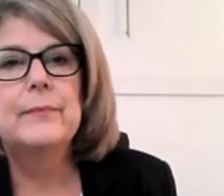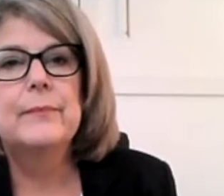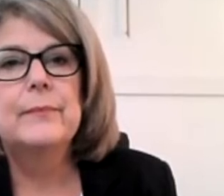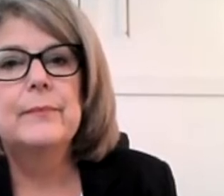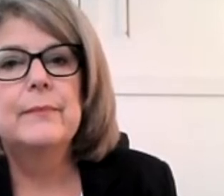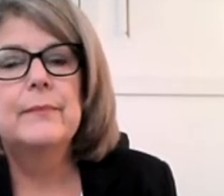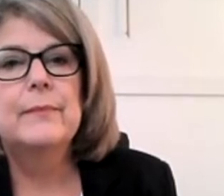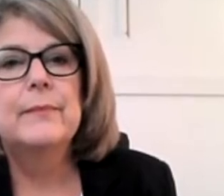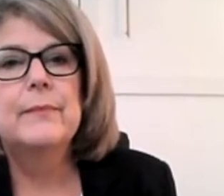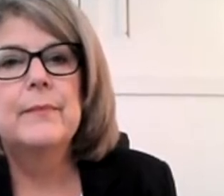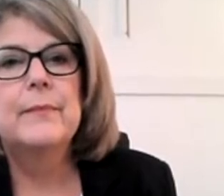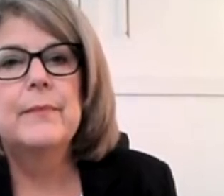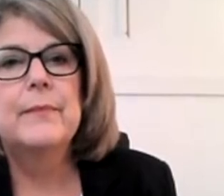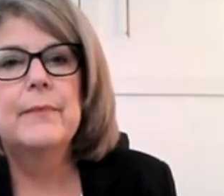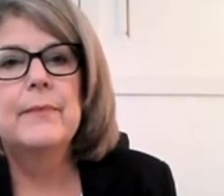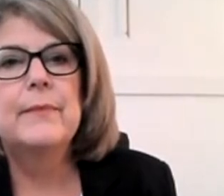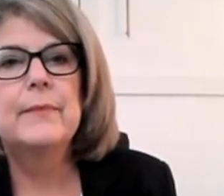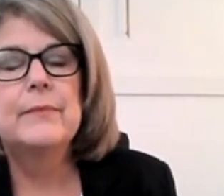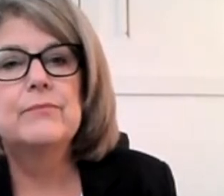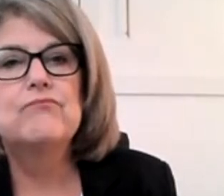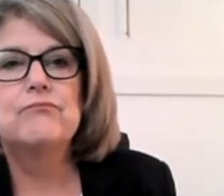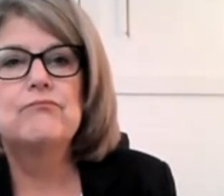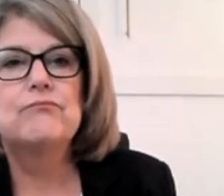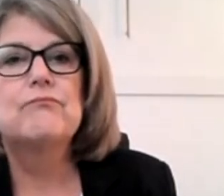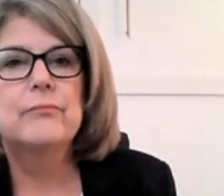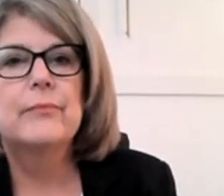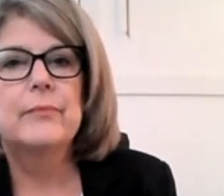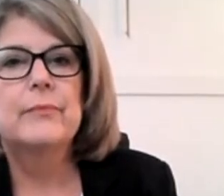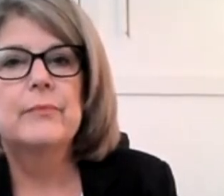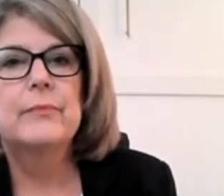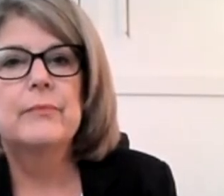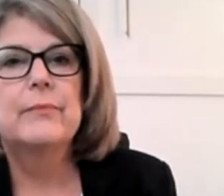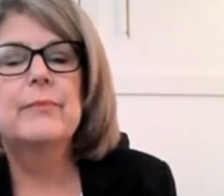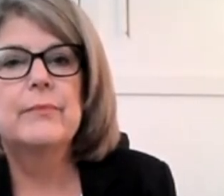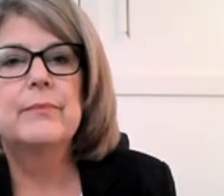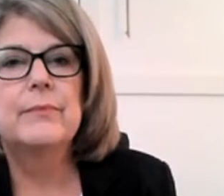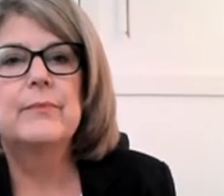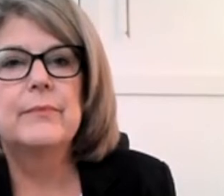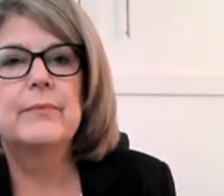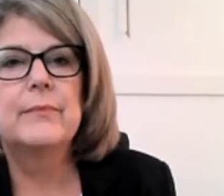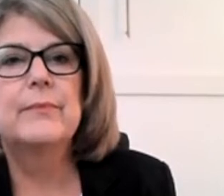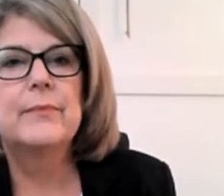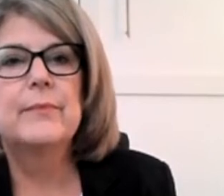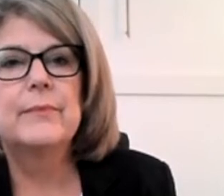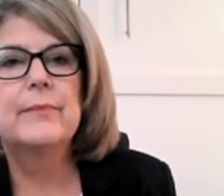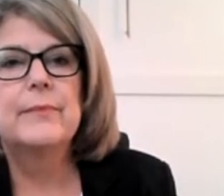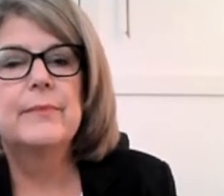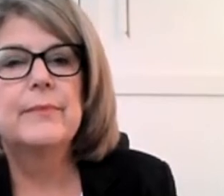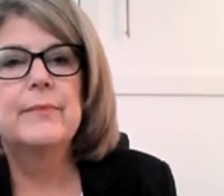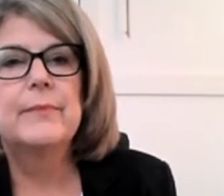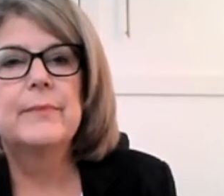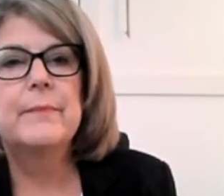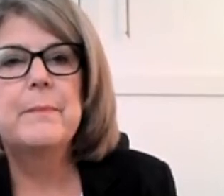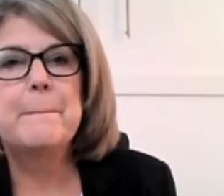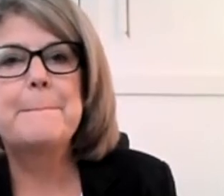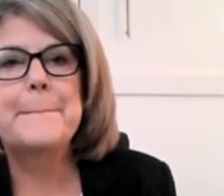and do something to make it happen. But the reality is like waiting 10, 12 or your lifetime for housing is